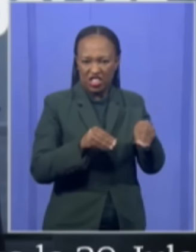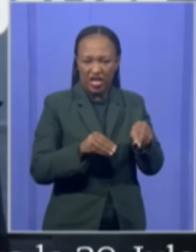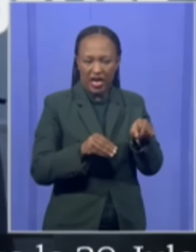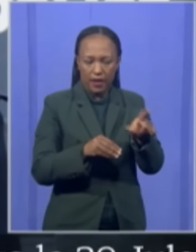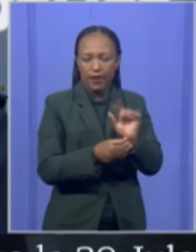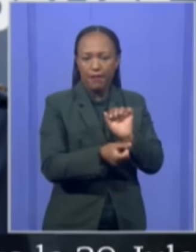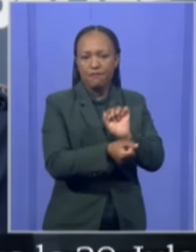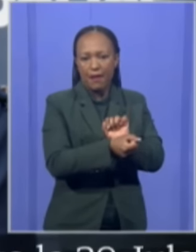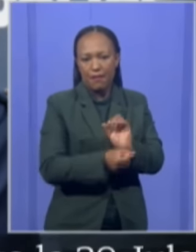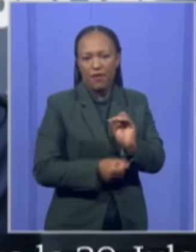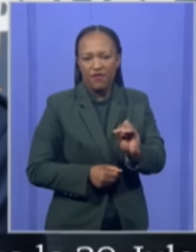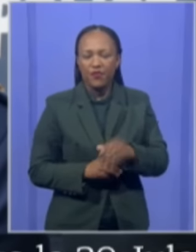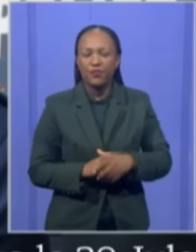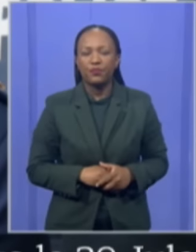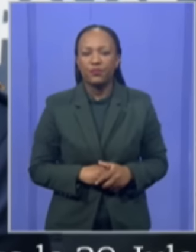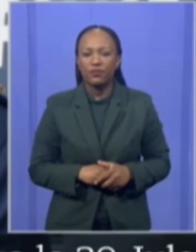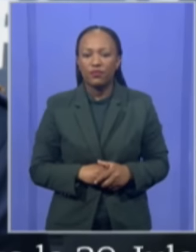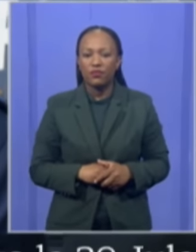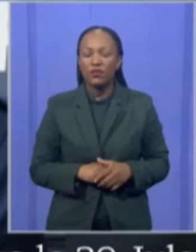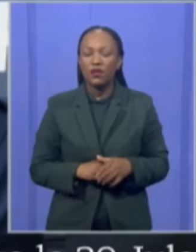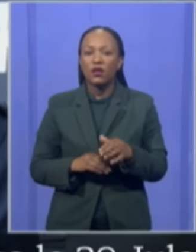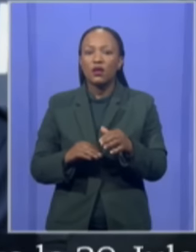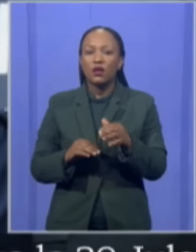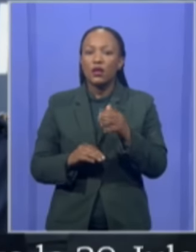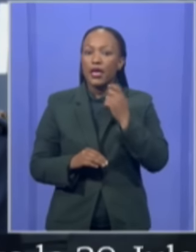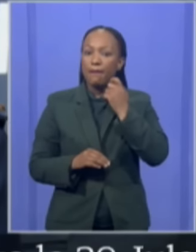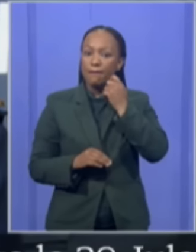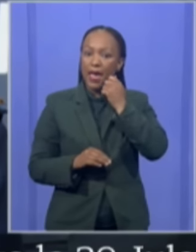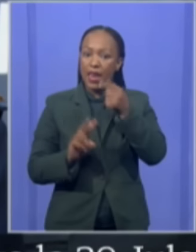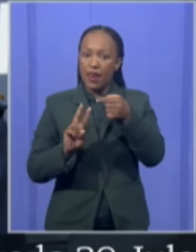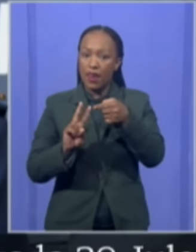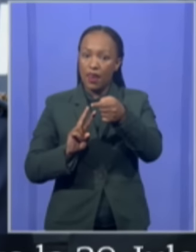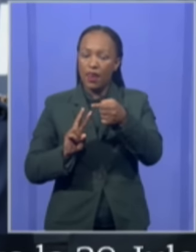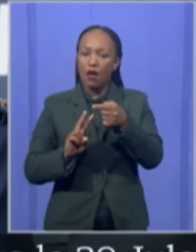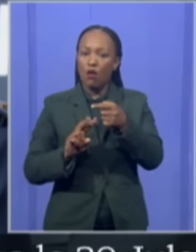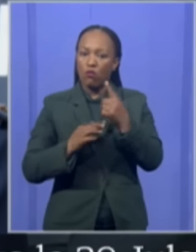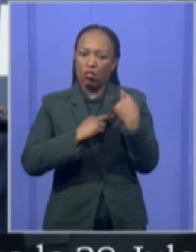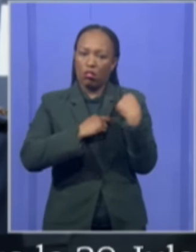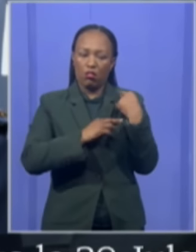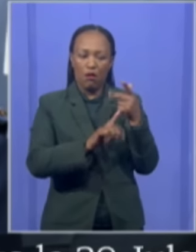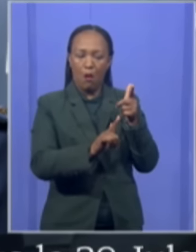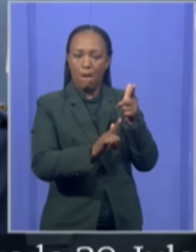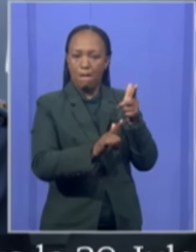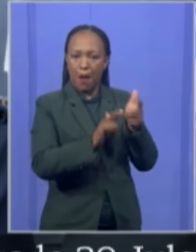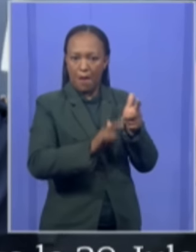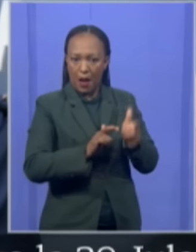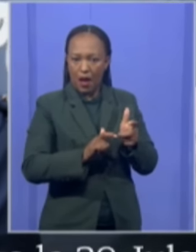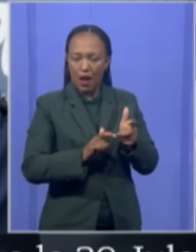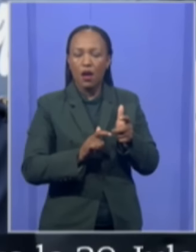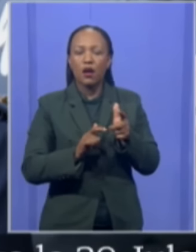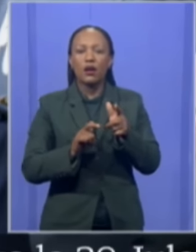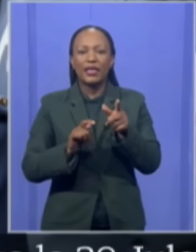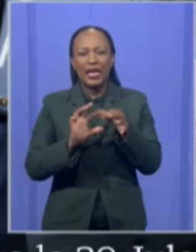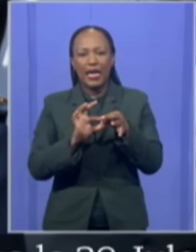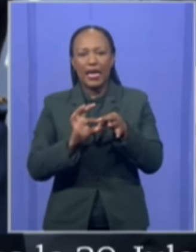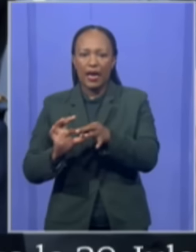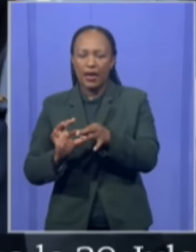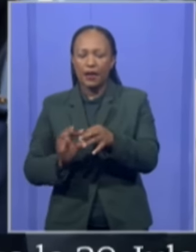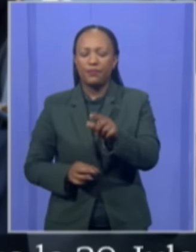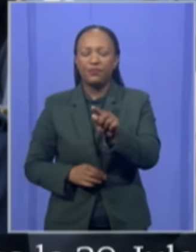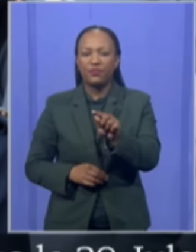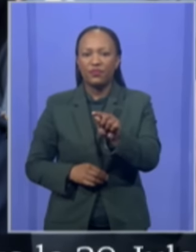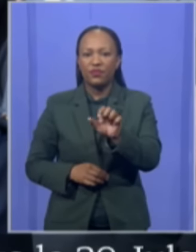is also interesting is that the 2 hitmen in this particular case are also linked to the Tebogo